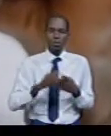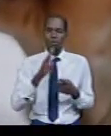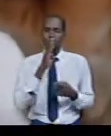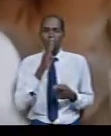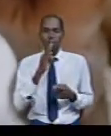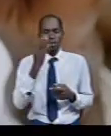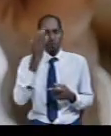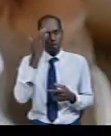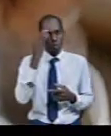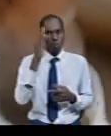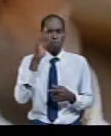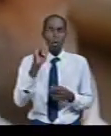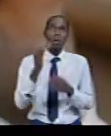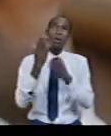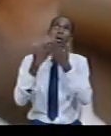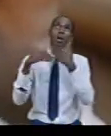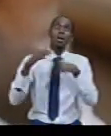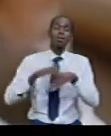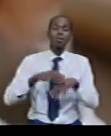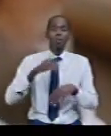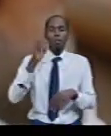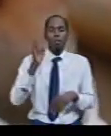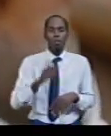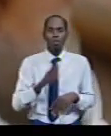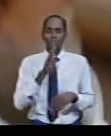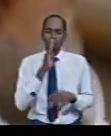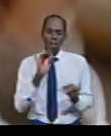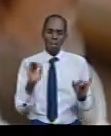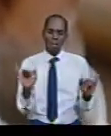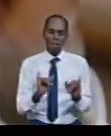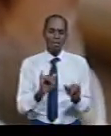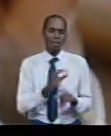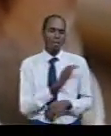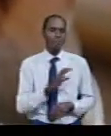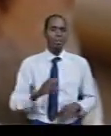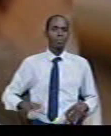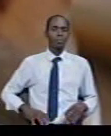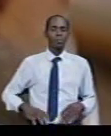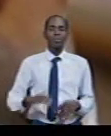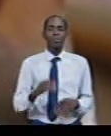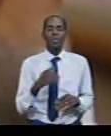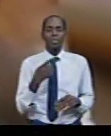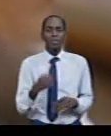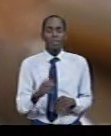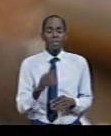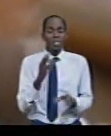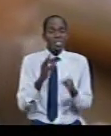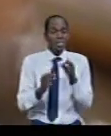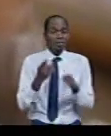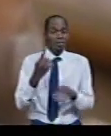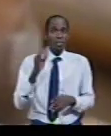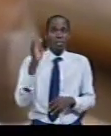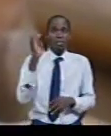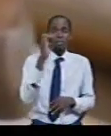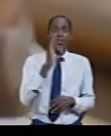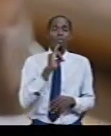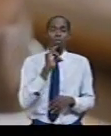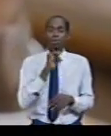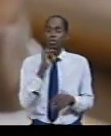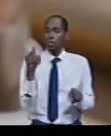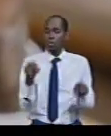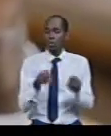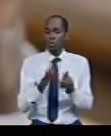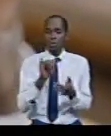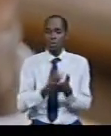from heaven must be Christ-like. If the evangelism is not